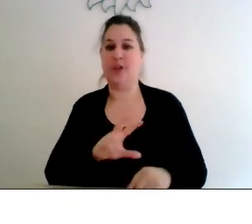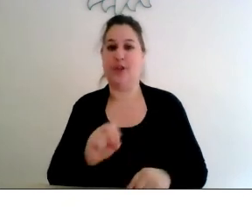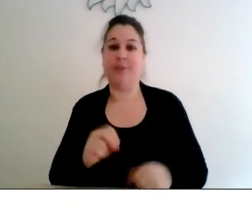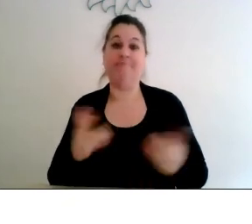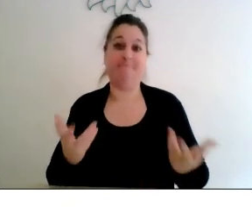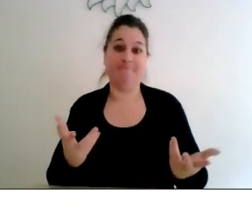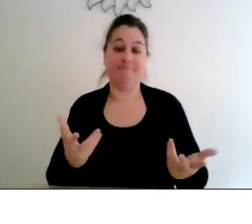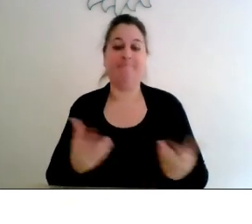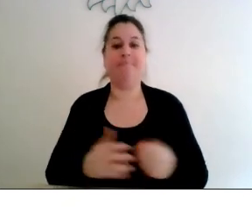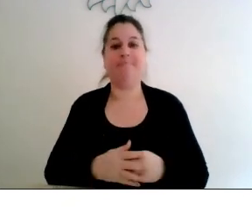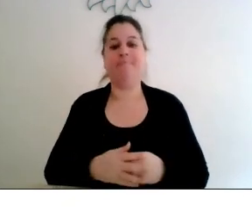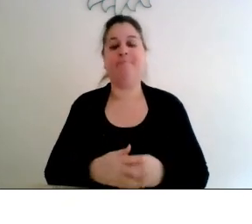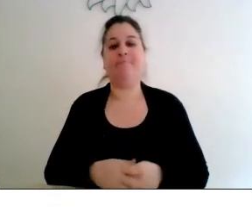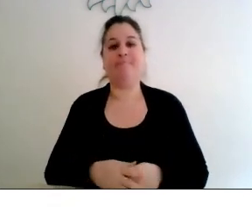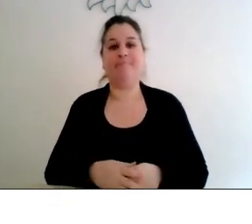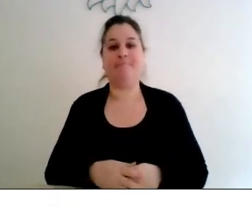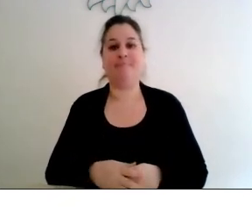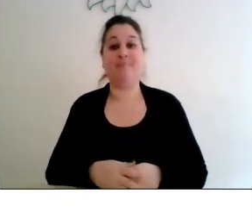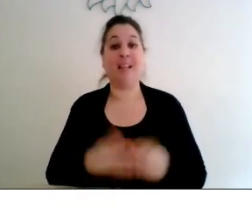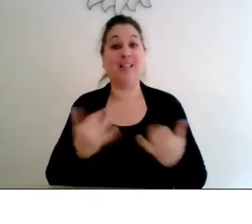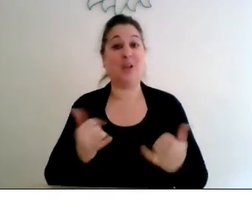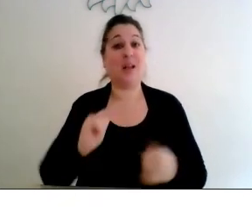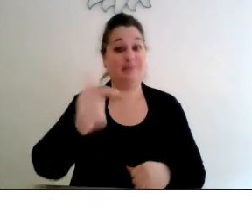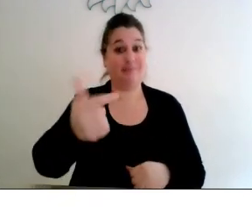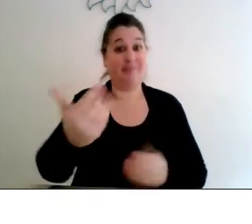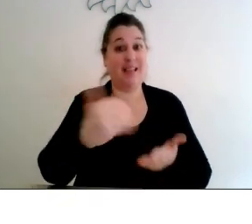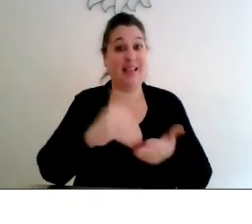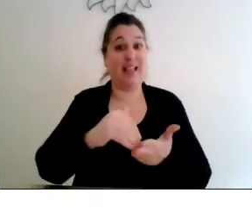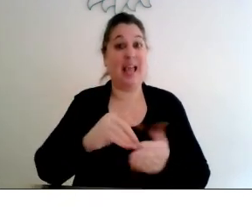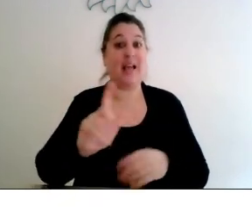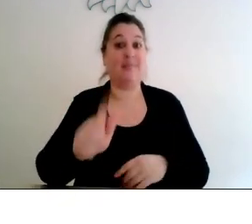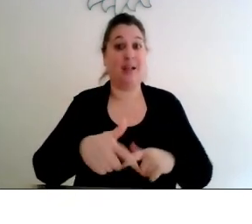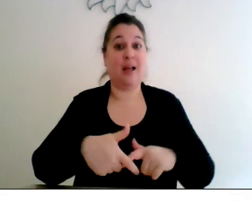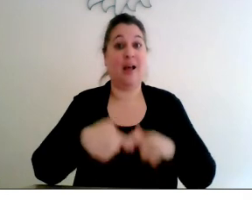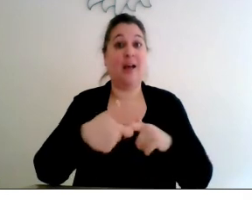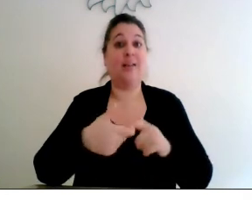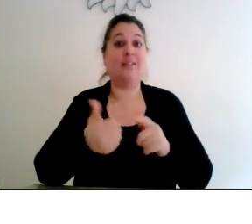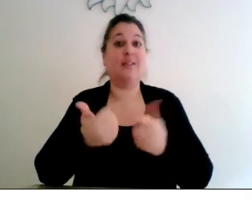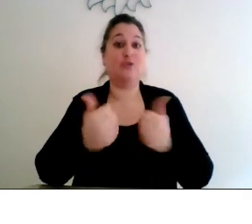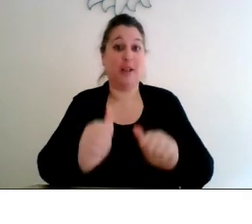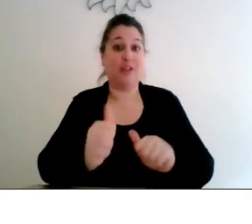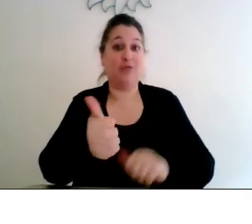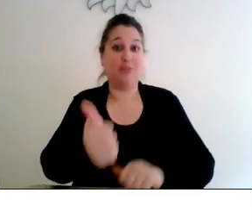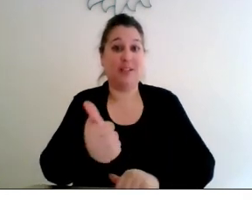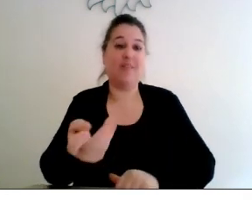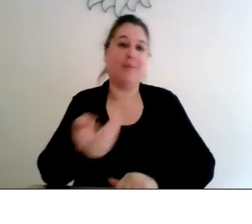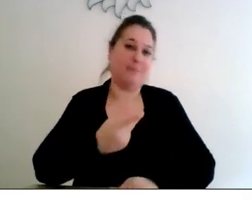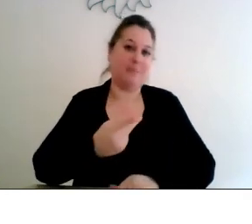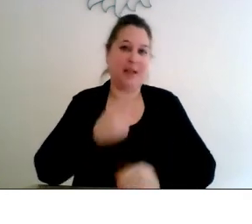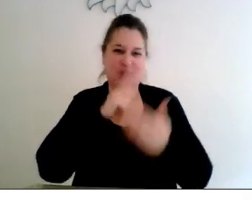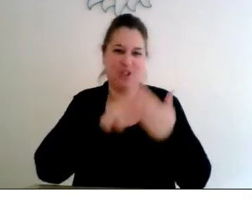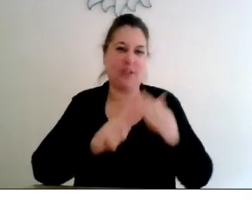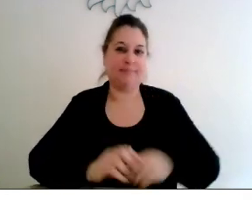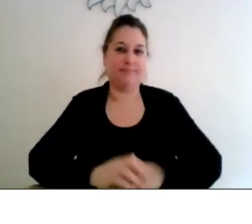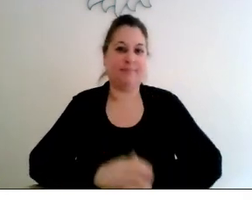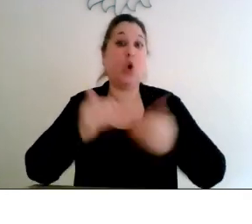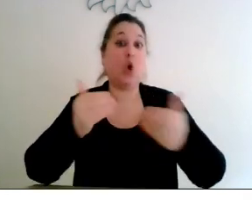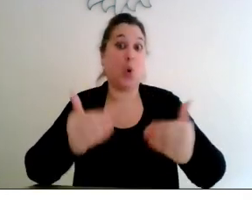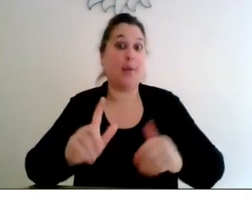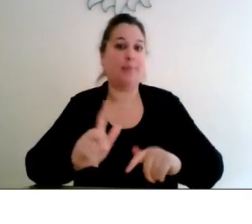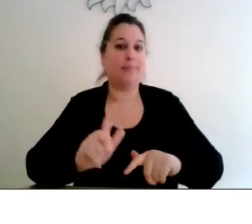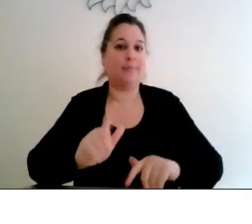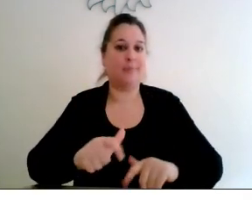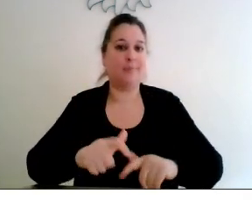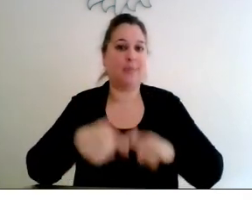All right, go ahead and press pause and try this problem, and then come back when you're done to check your work. Go ahead.